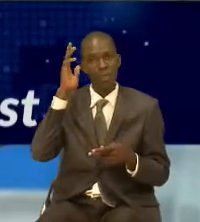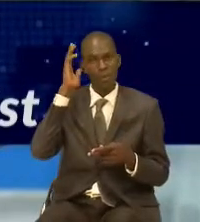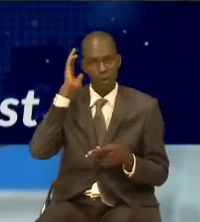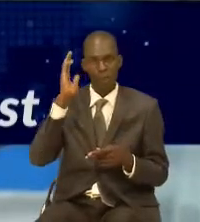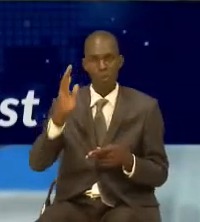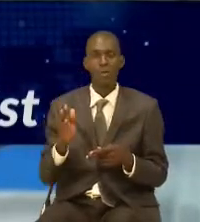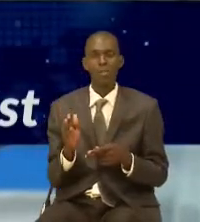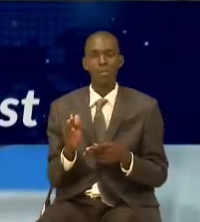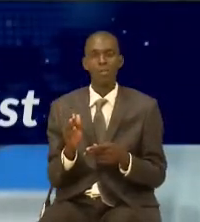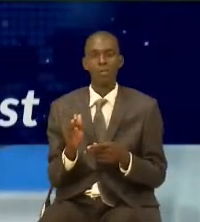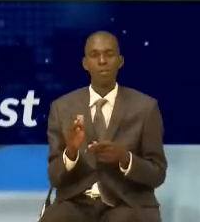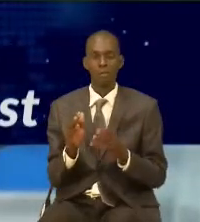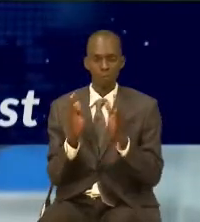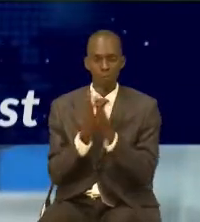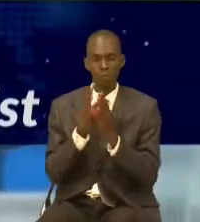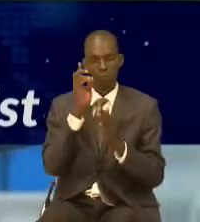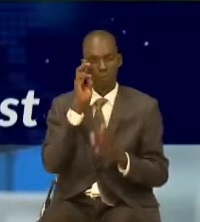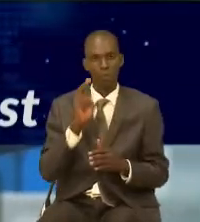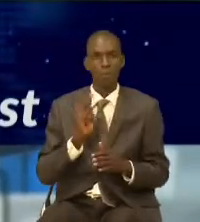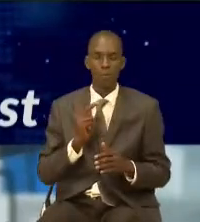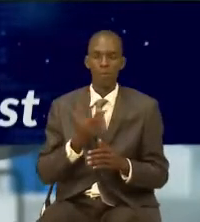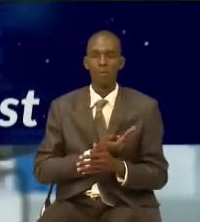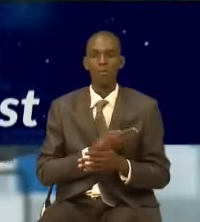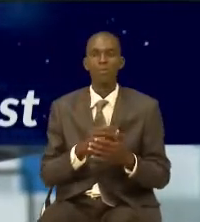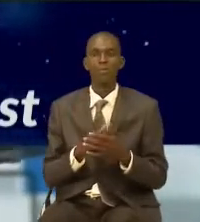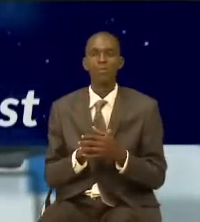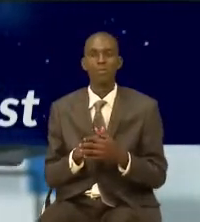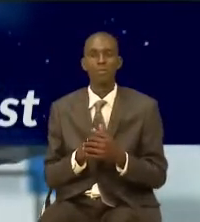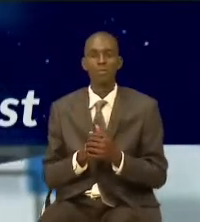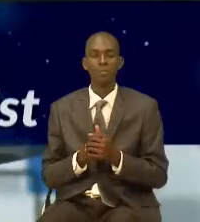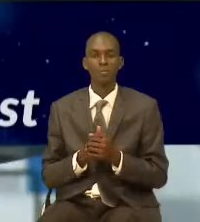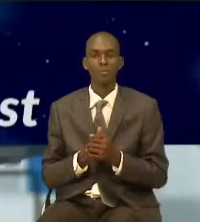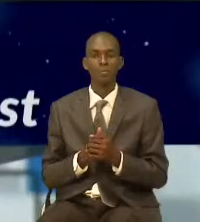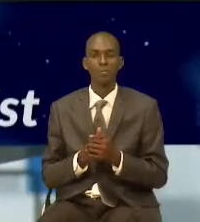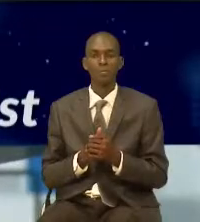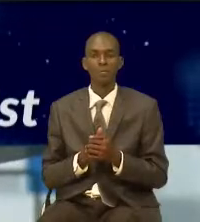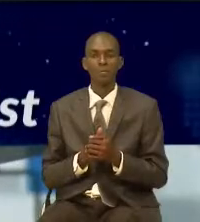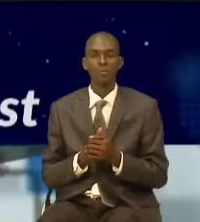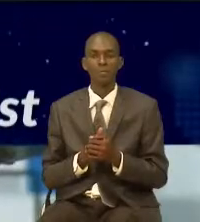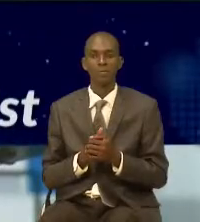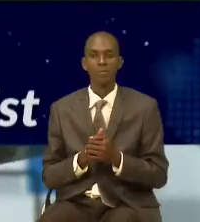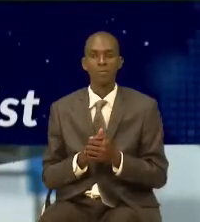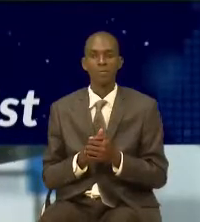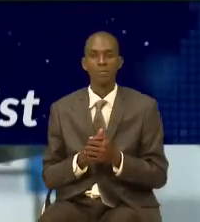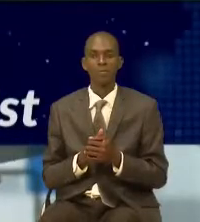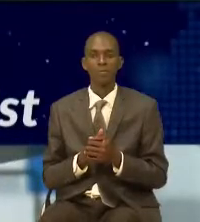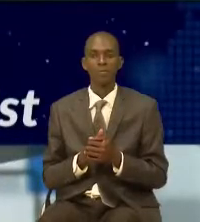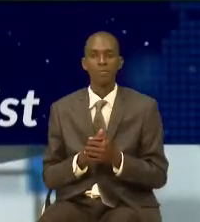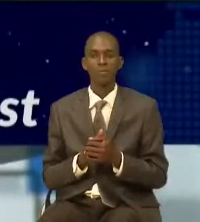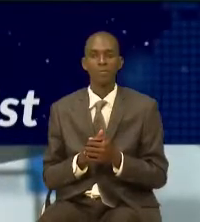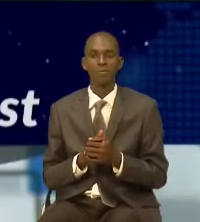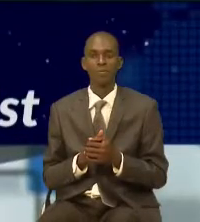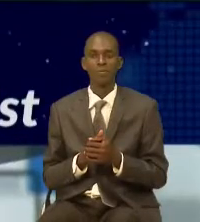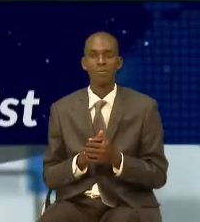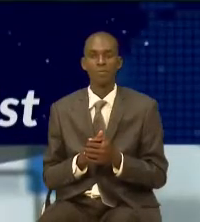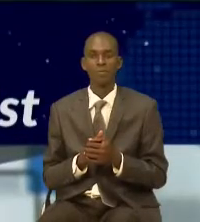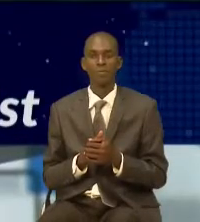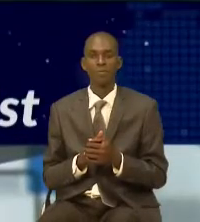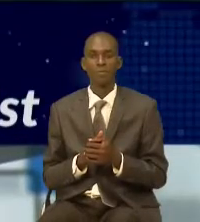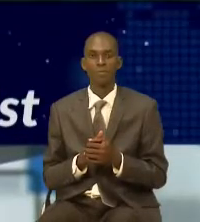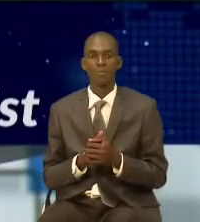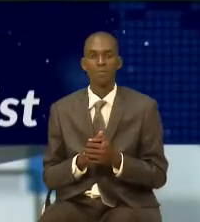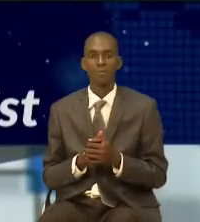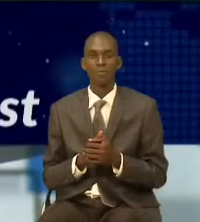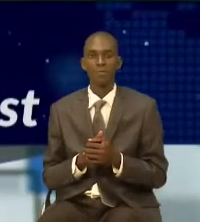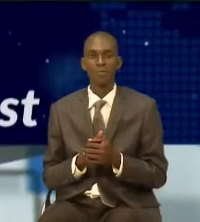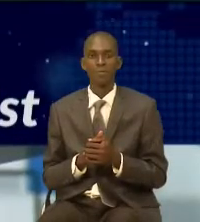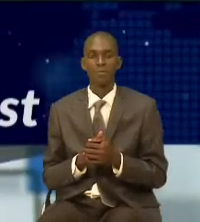counsellings let's all keep on praying and the counsel is as you've hand over your form you also